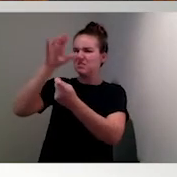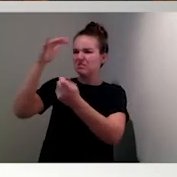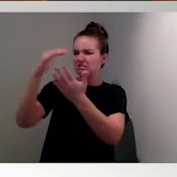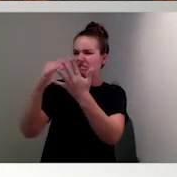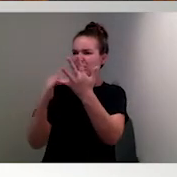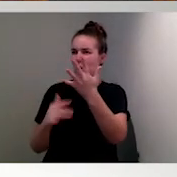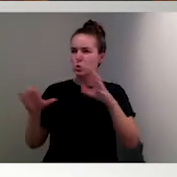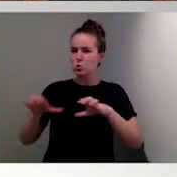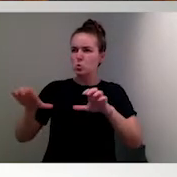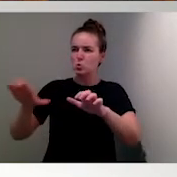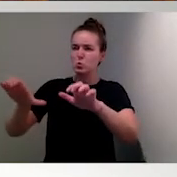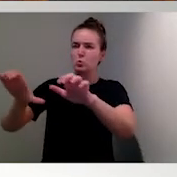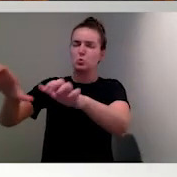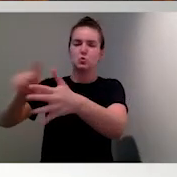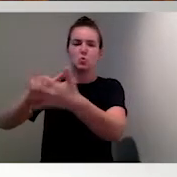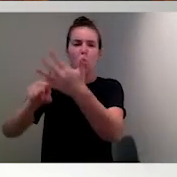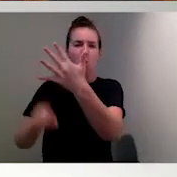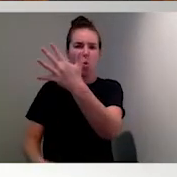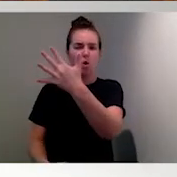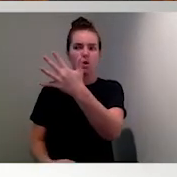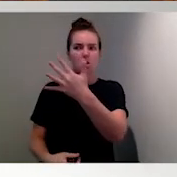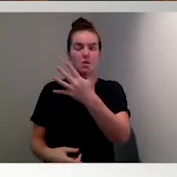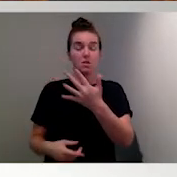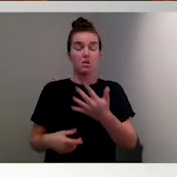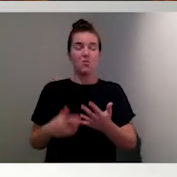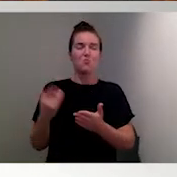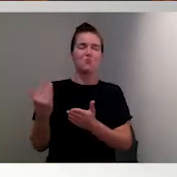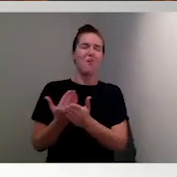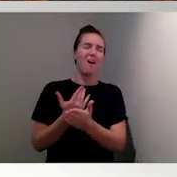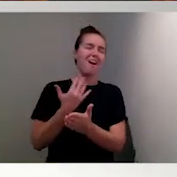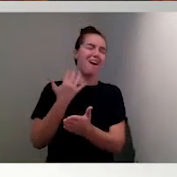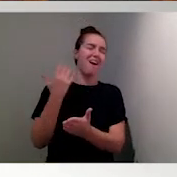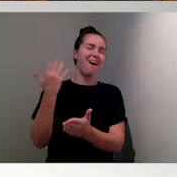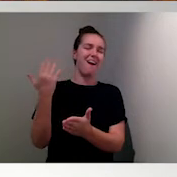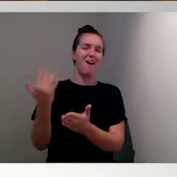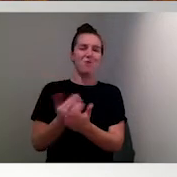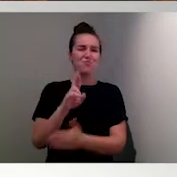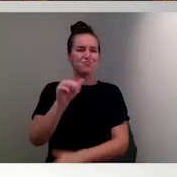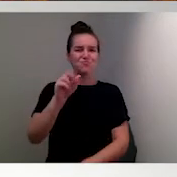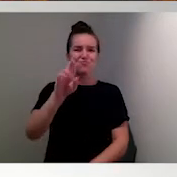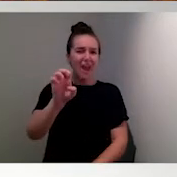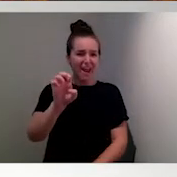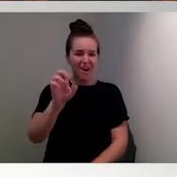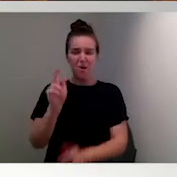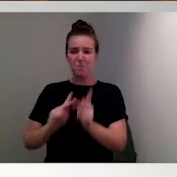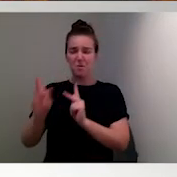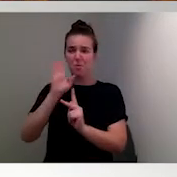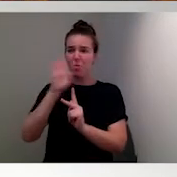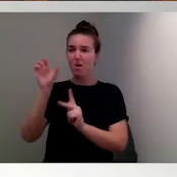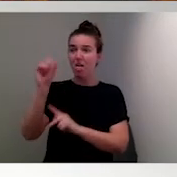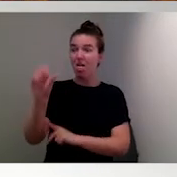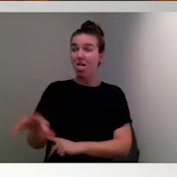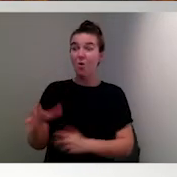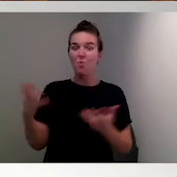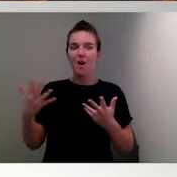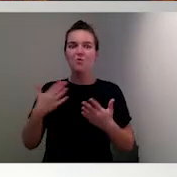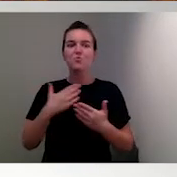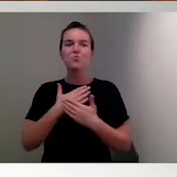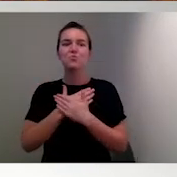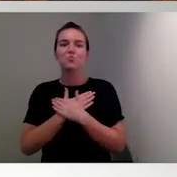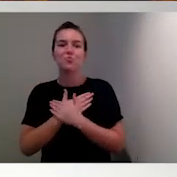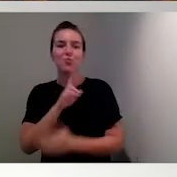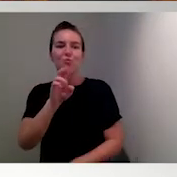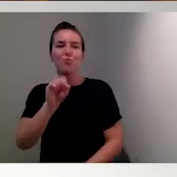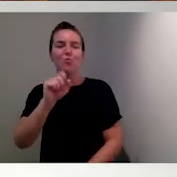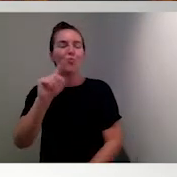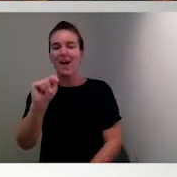child. It's very rare that I see people talk about the importance of rest. It's